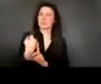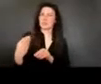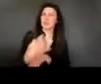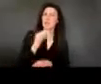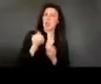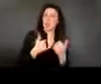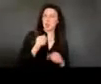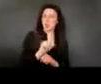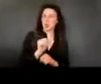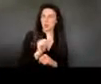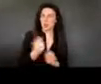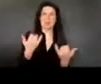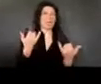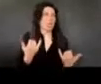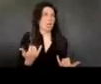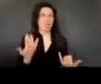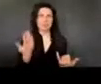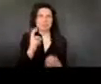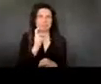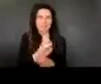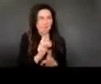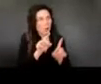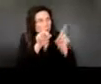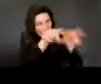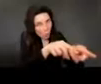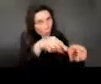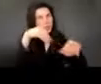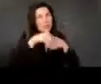It's kind of hard to go to sites and also very hard to